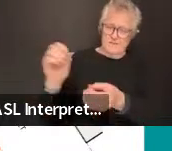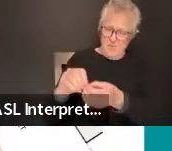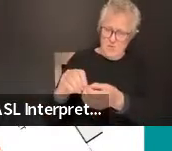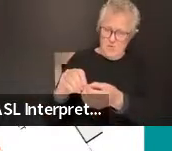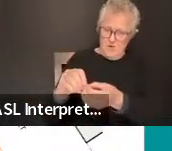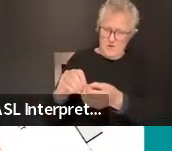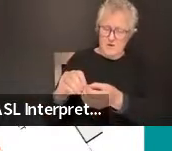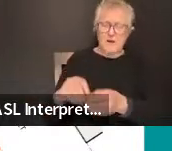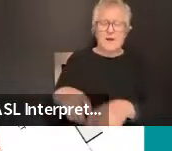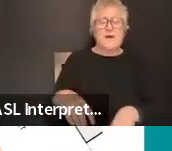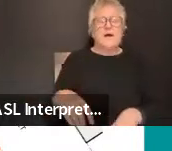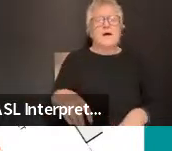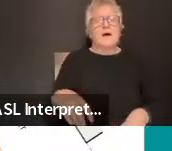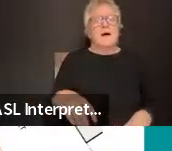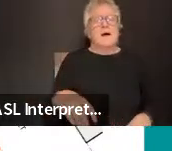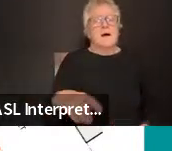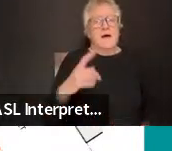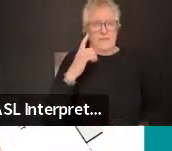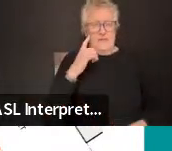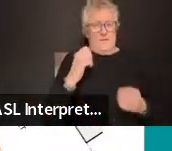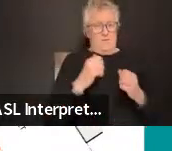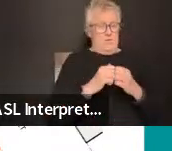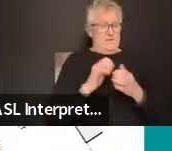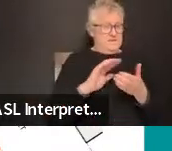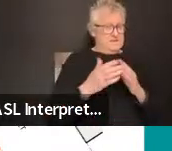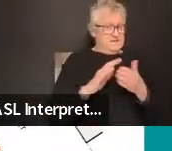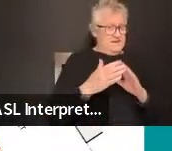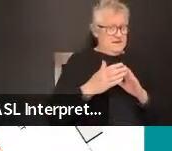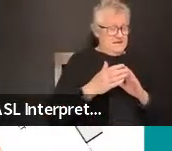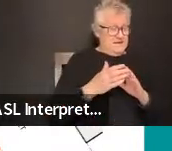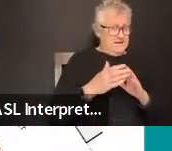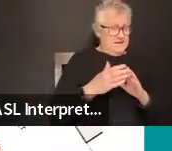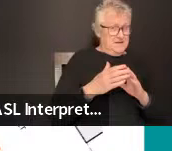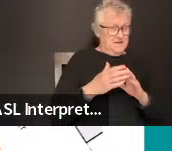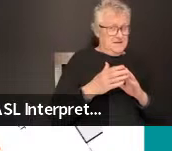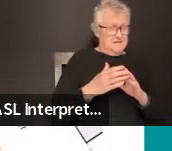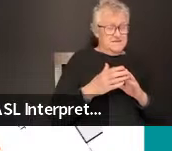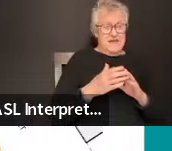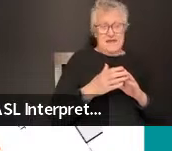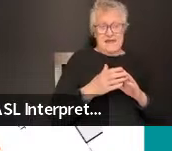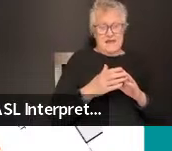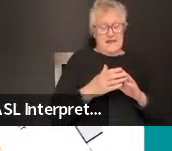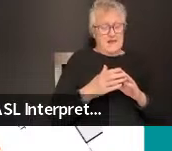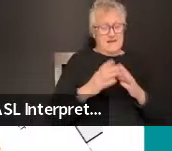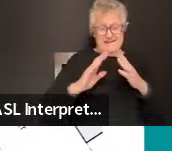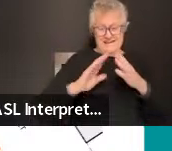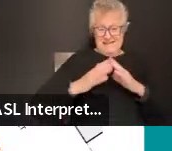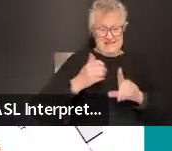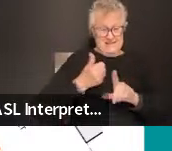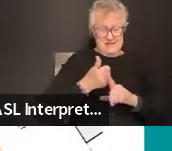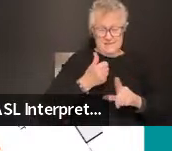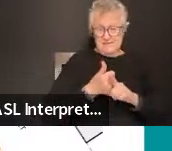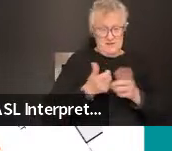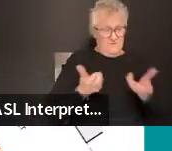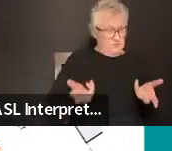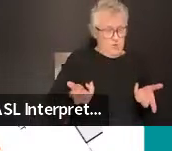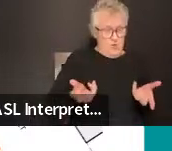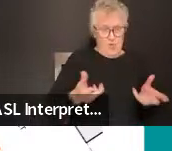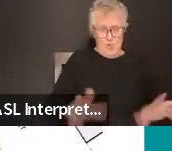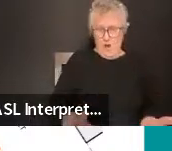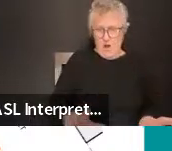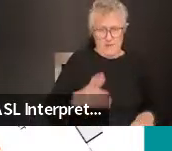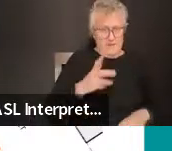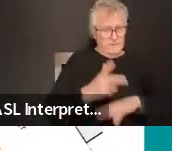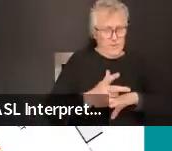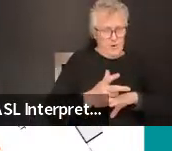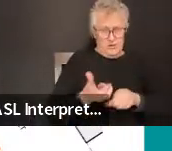cities and with high capacity transit of not wanting park and rides in their downtown areas because of the